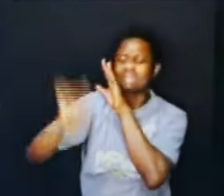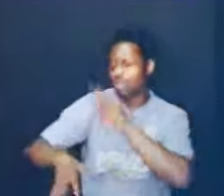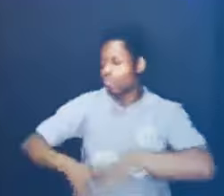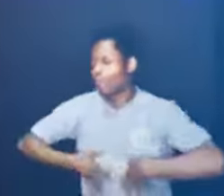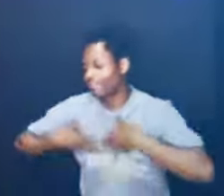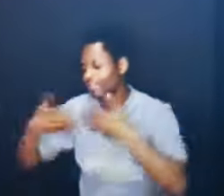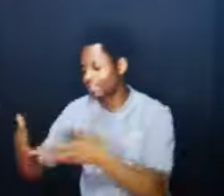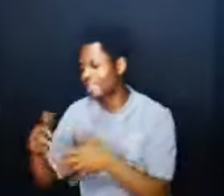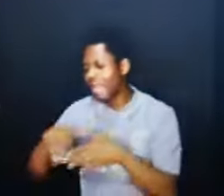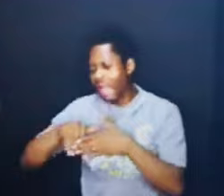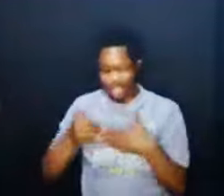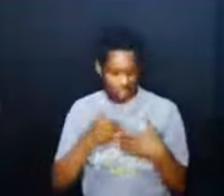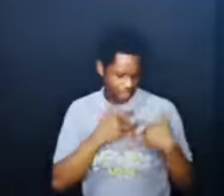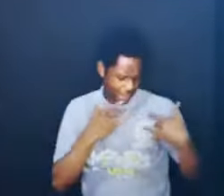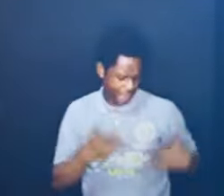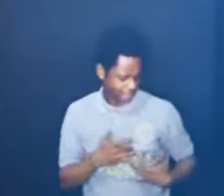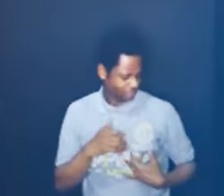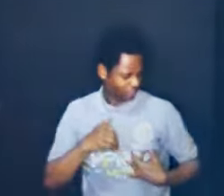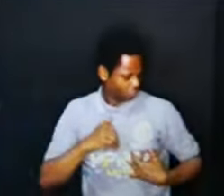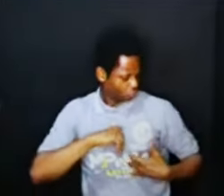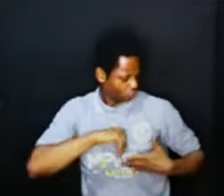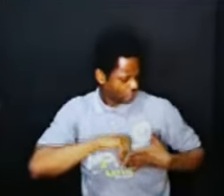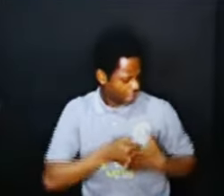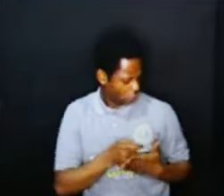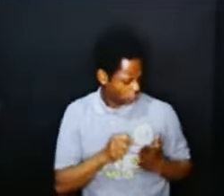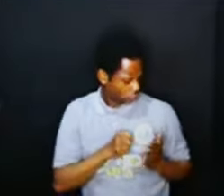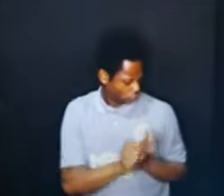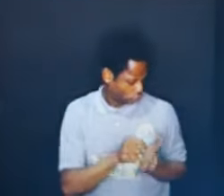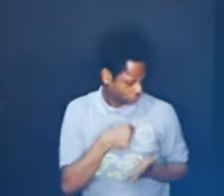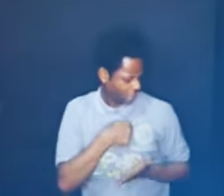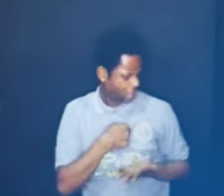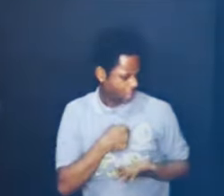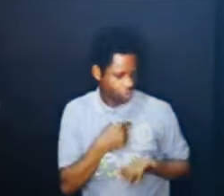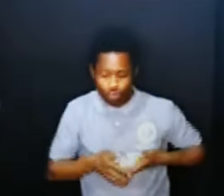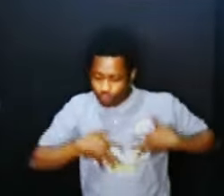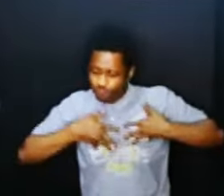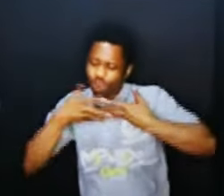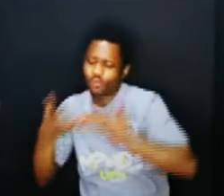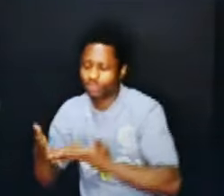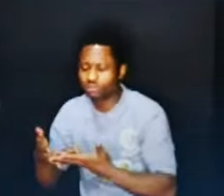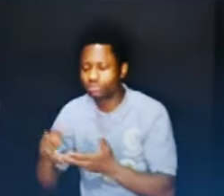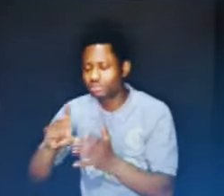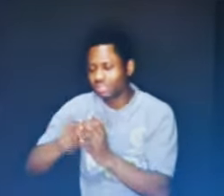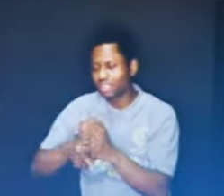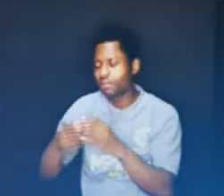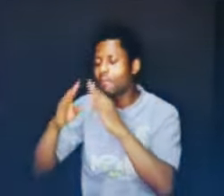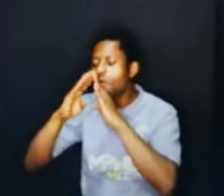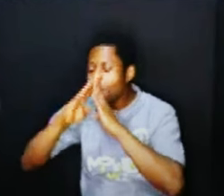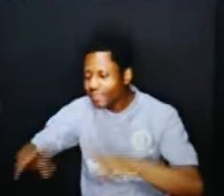The true state of your heart. The intention of making peace and